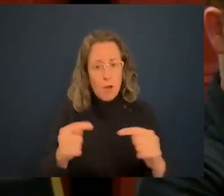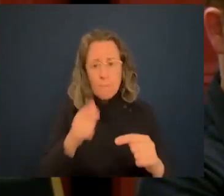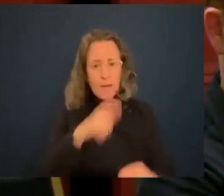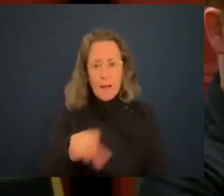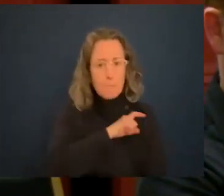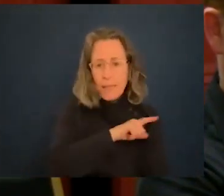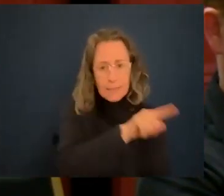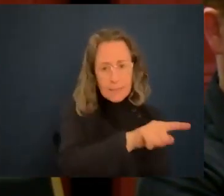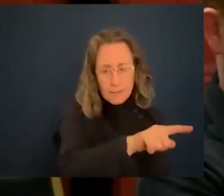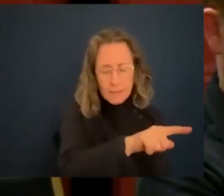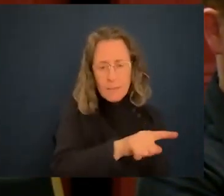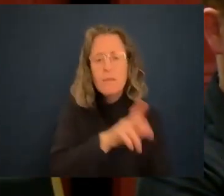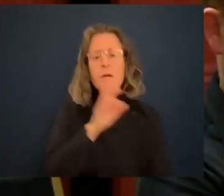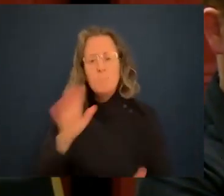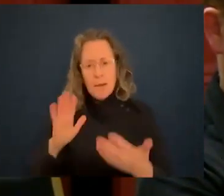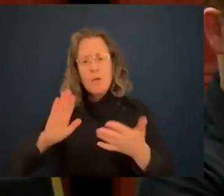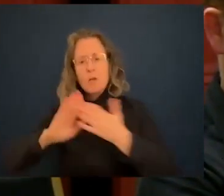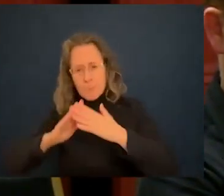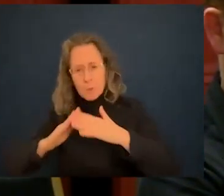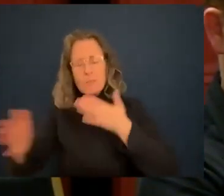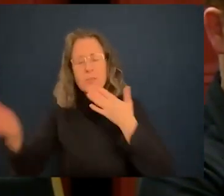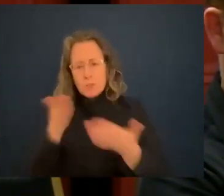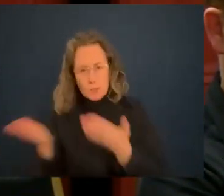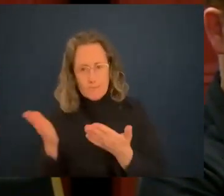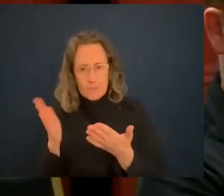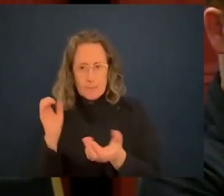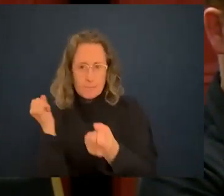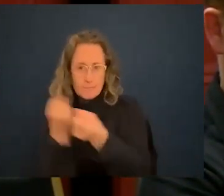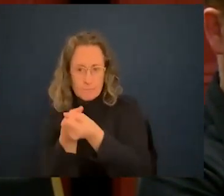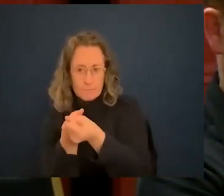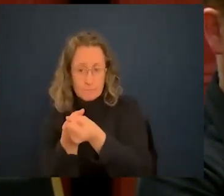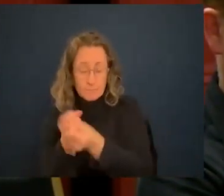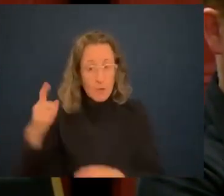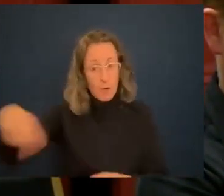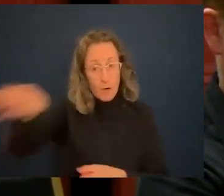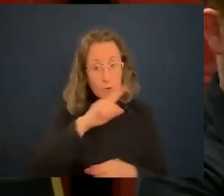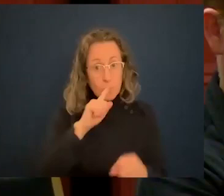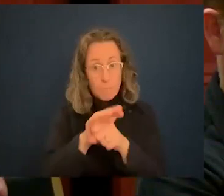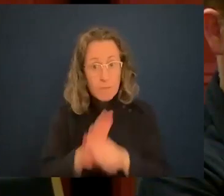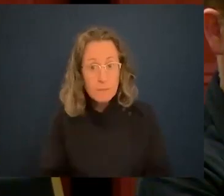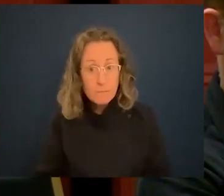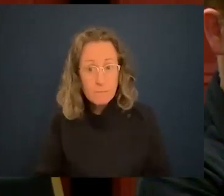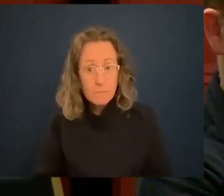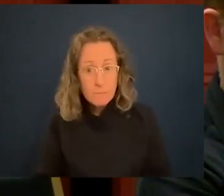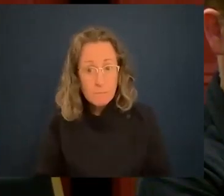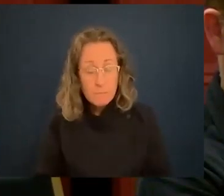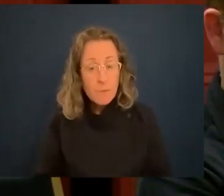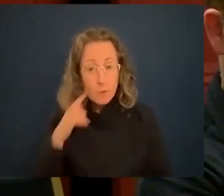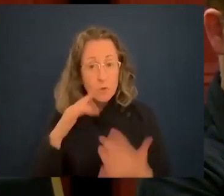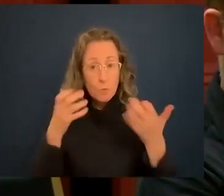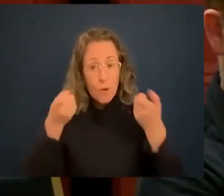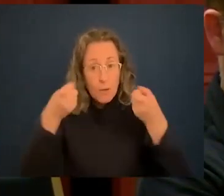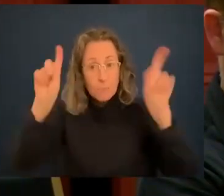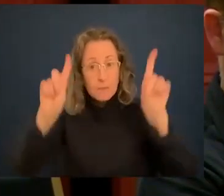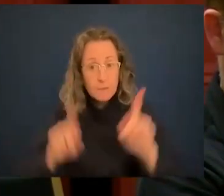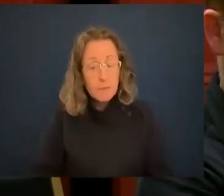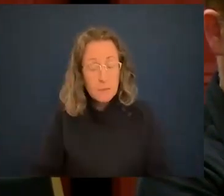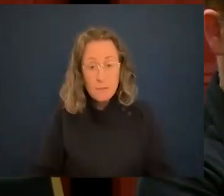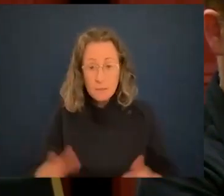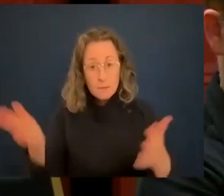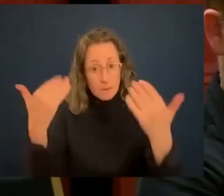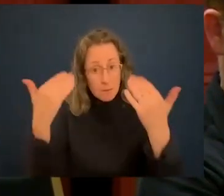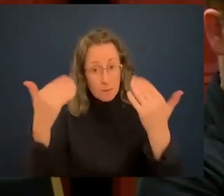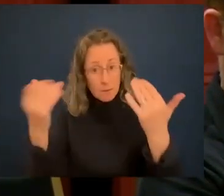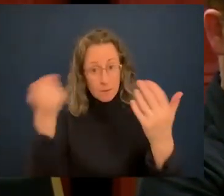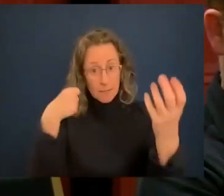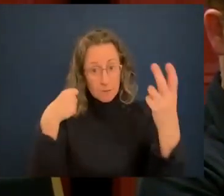are you up there committed to that work do you want to see that happen I'm actually looking for like a yes or no